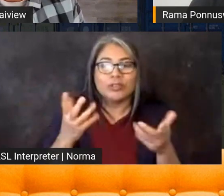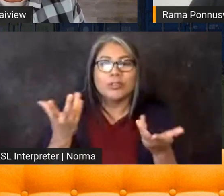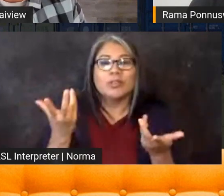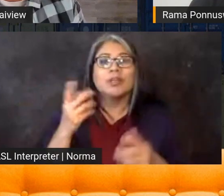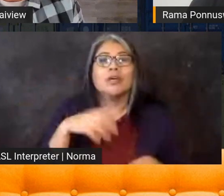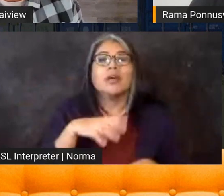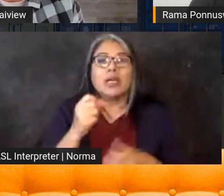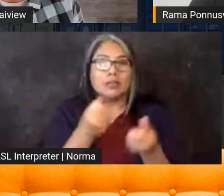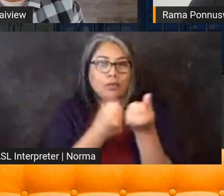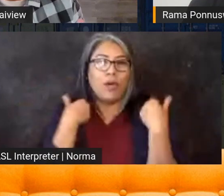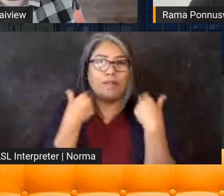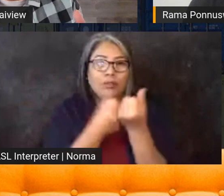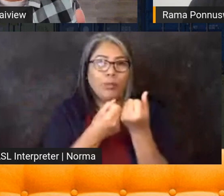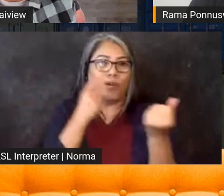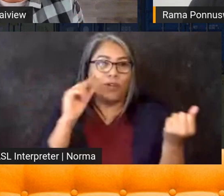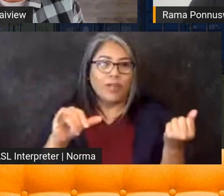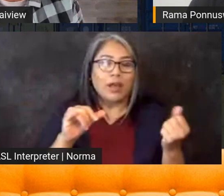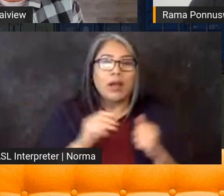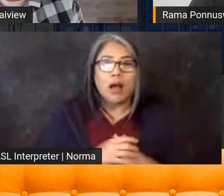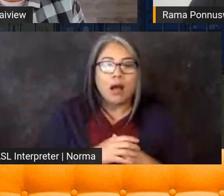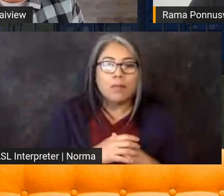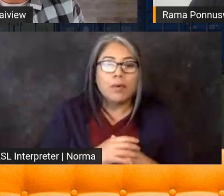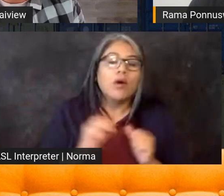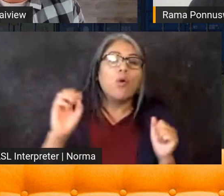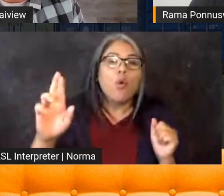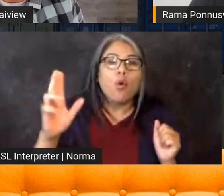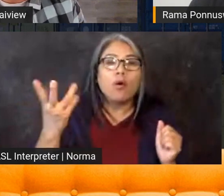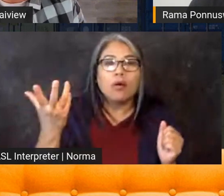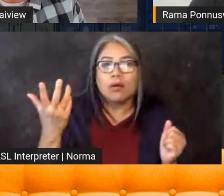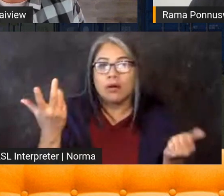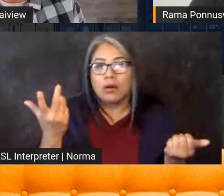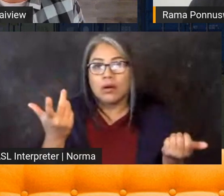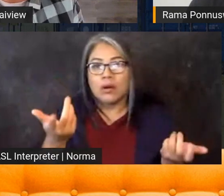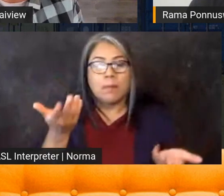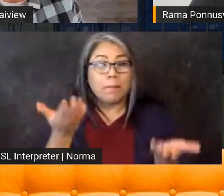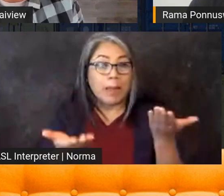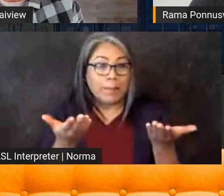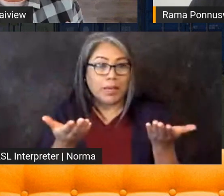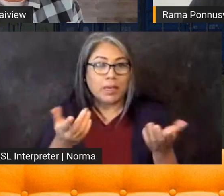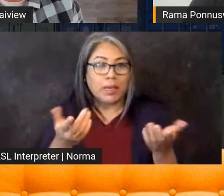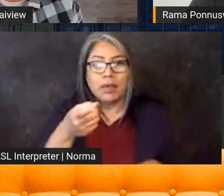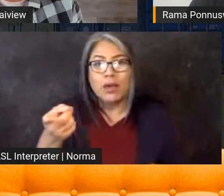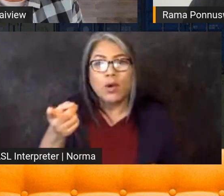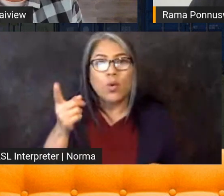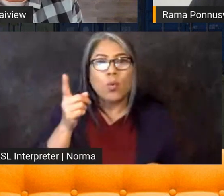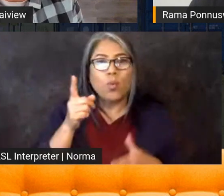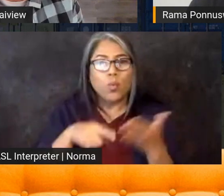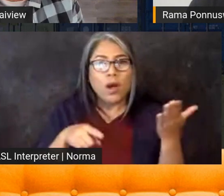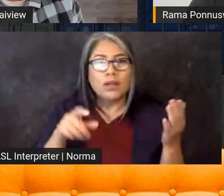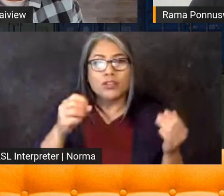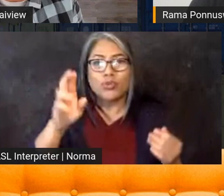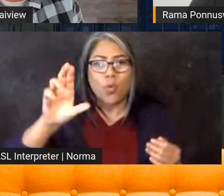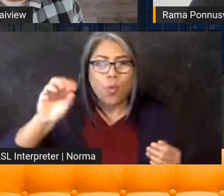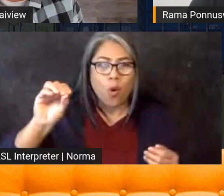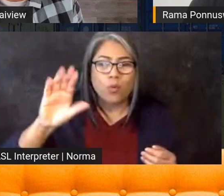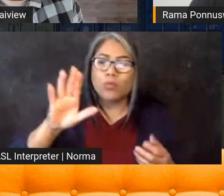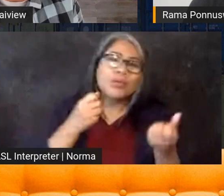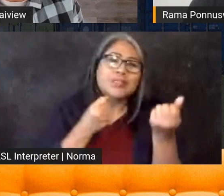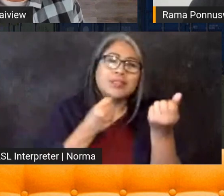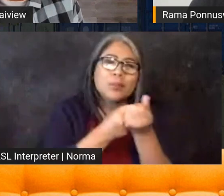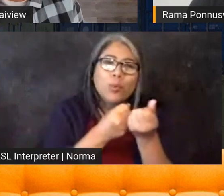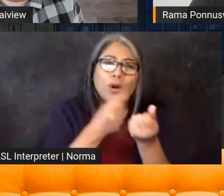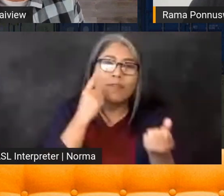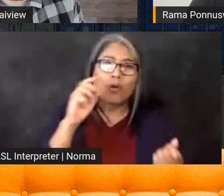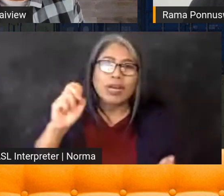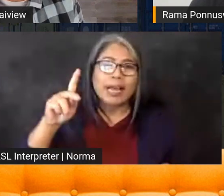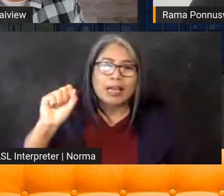maybe what do we support today for EKS Anywhere? What's supported as far as developers that want to get started